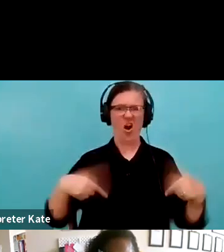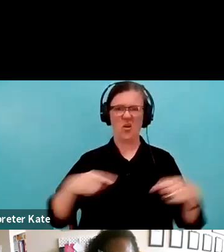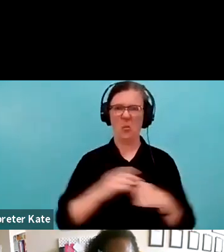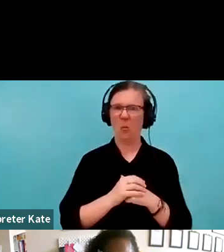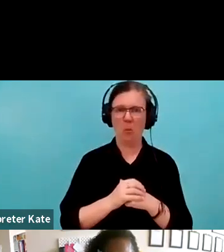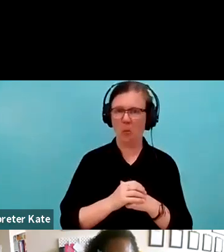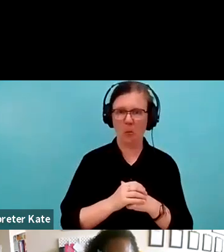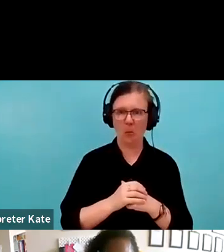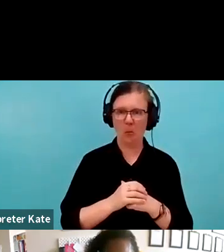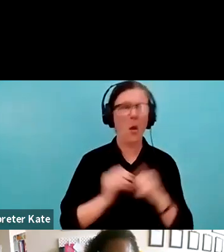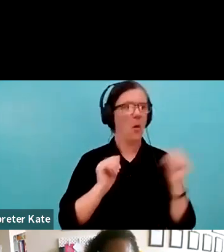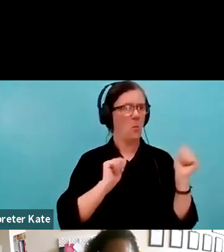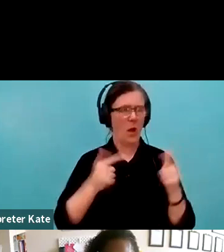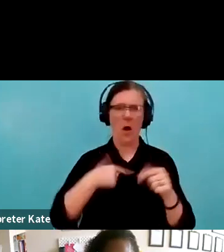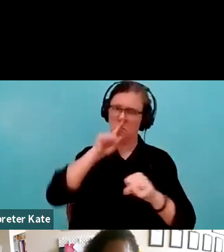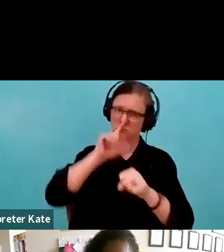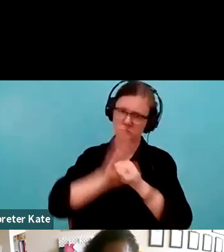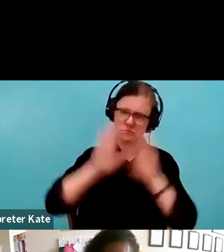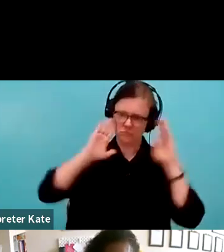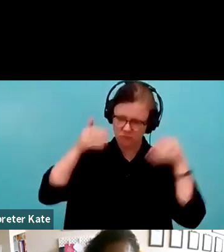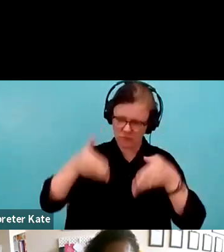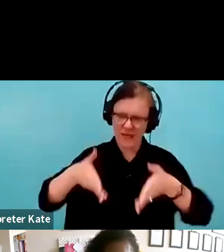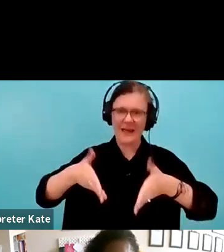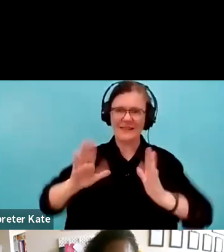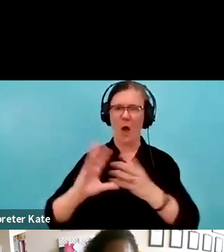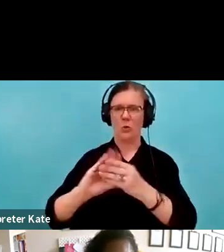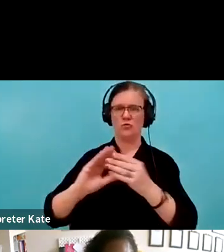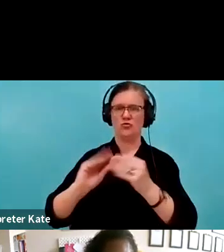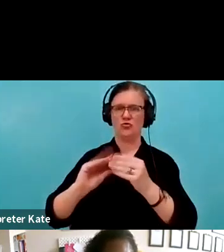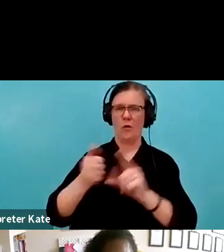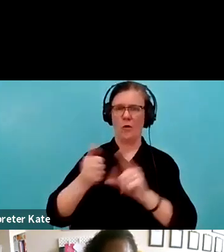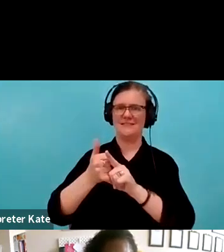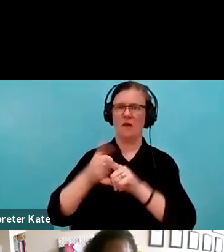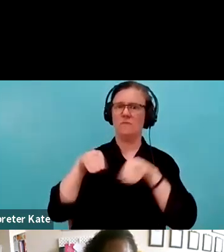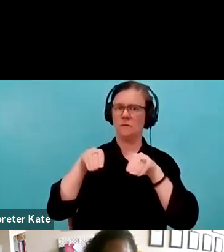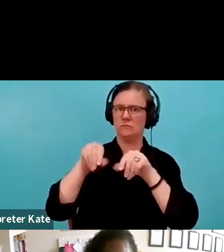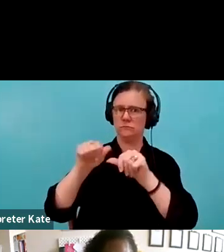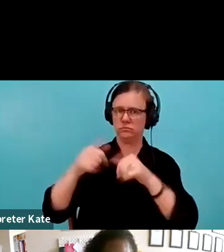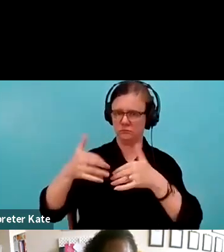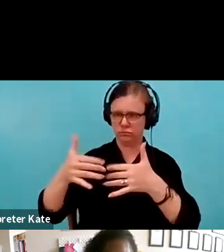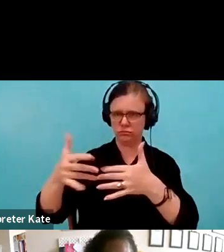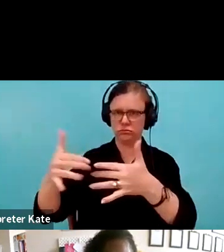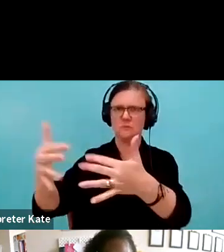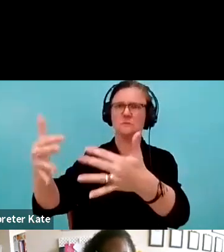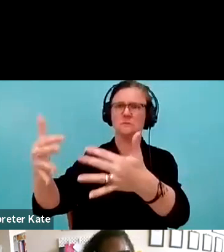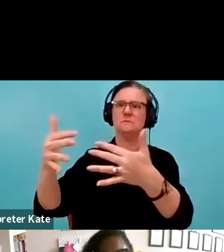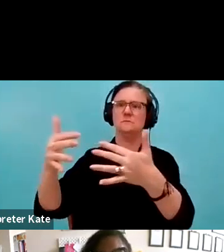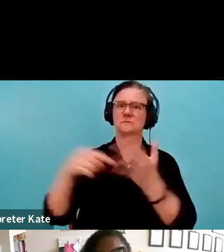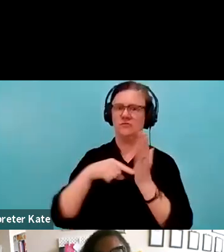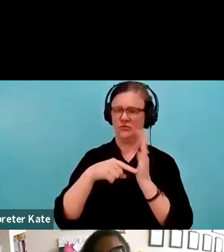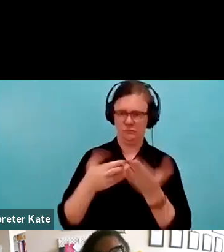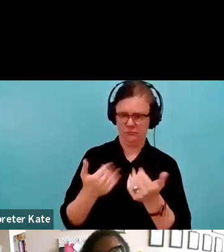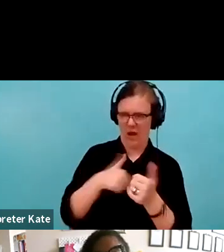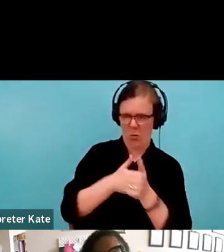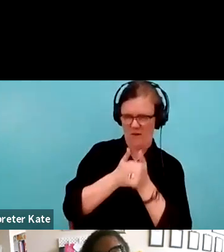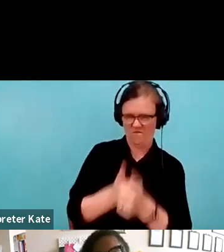we really all had this dedication to letting the footage and the experiences that we, you know, had brought into the edit room kind of reveal to us what the